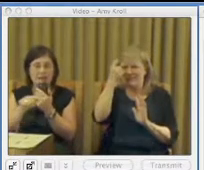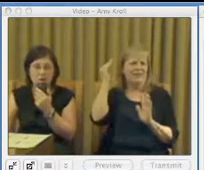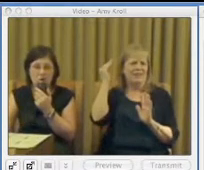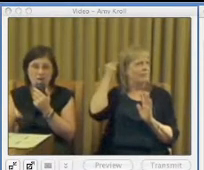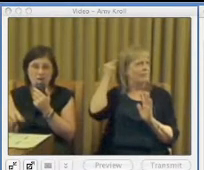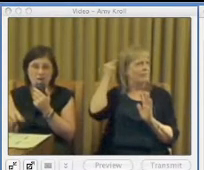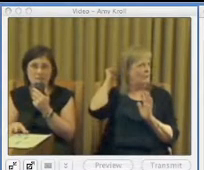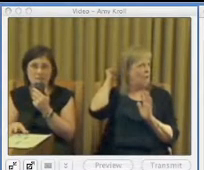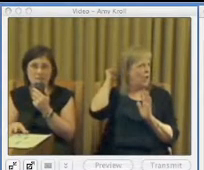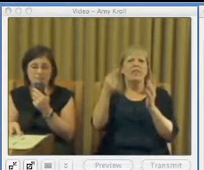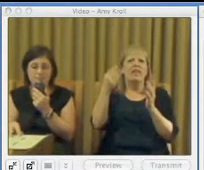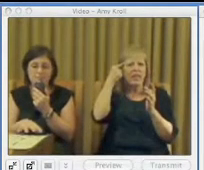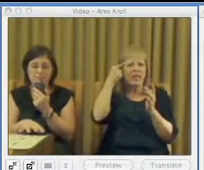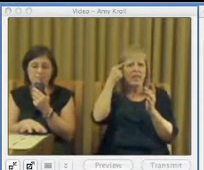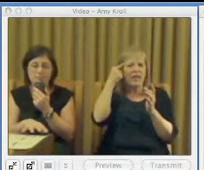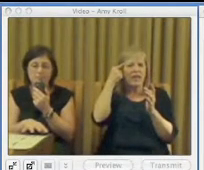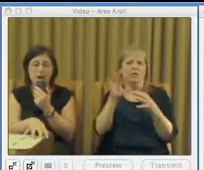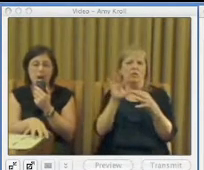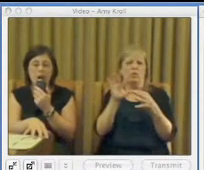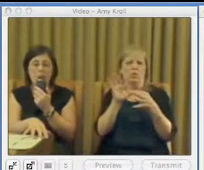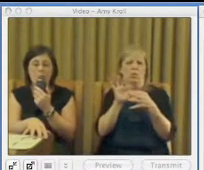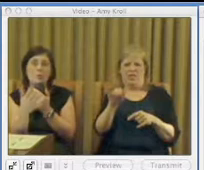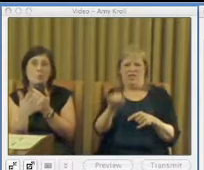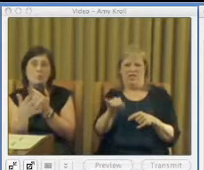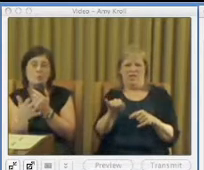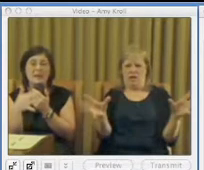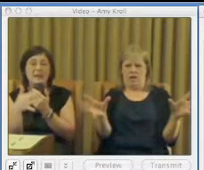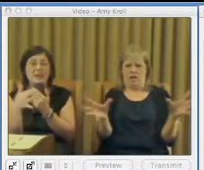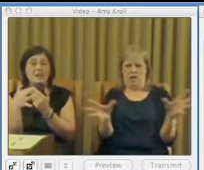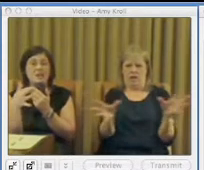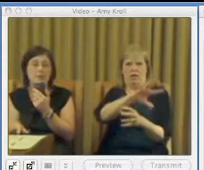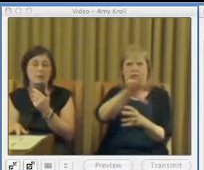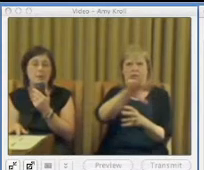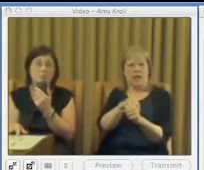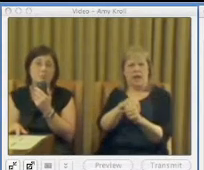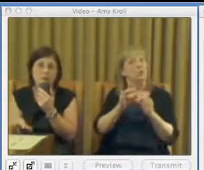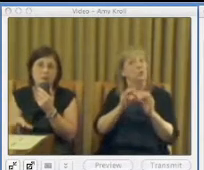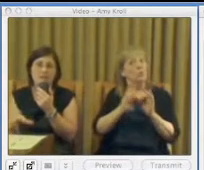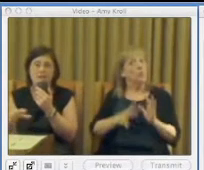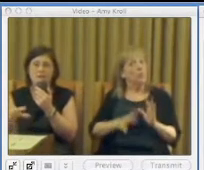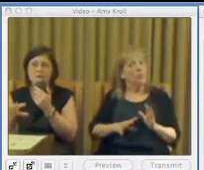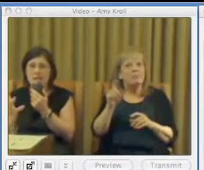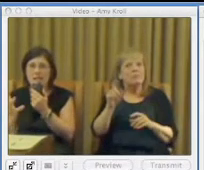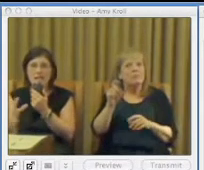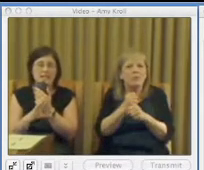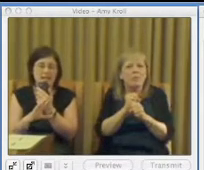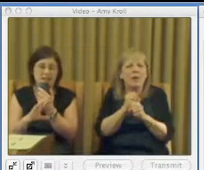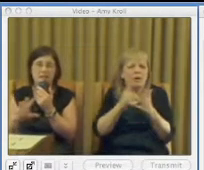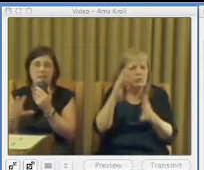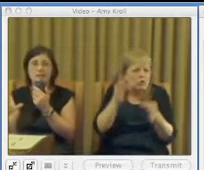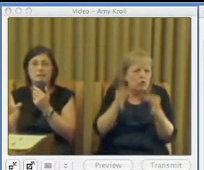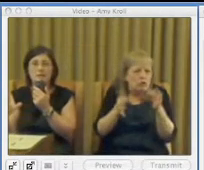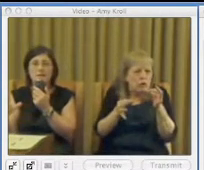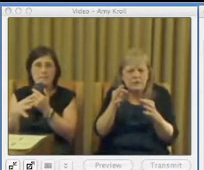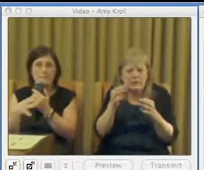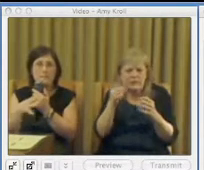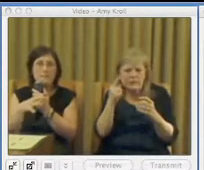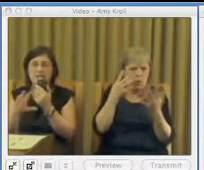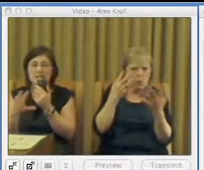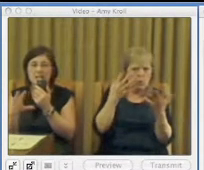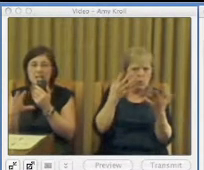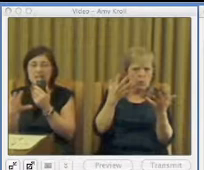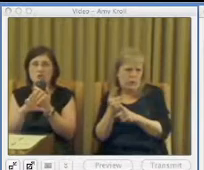think is happening in this context and what's appropriate. They're making judgments about what's appropriate, and they're facilitating